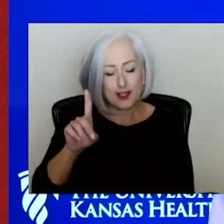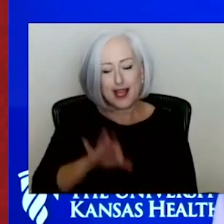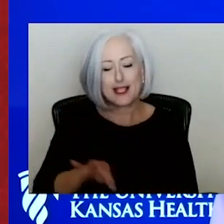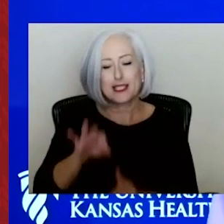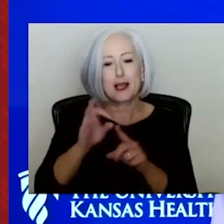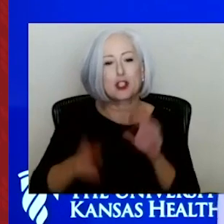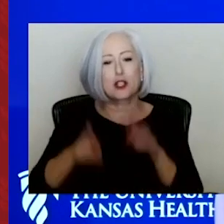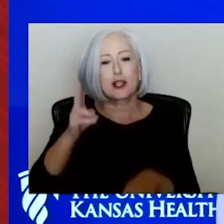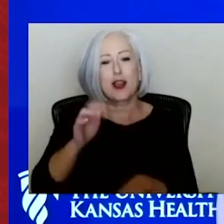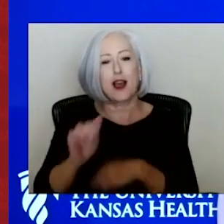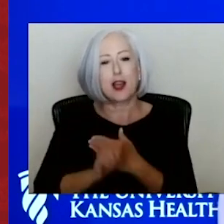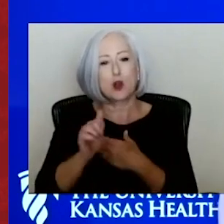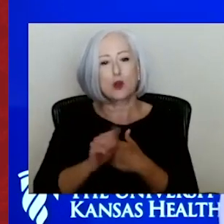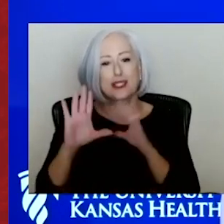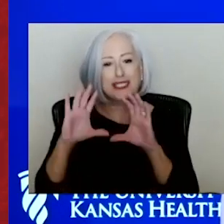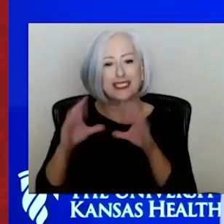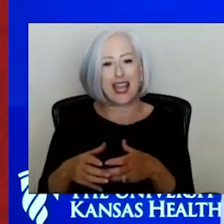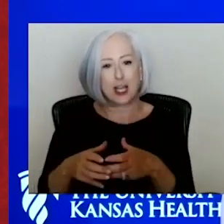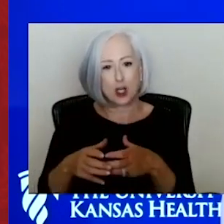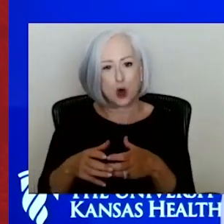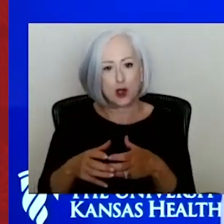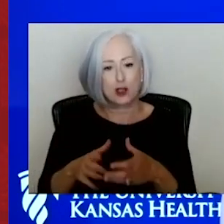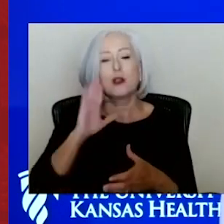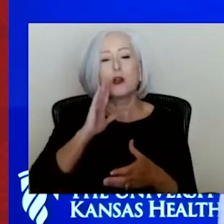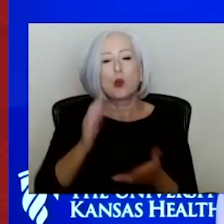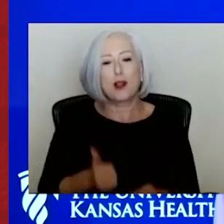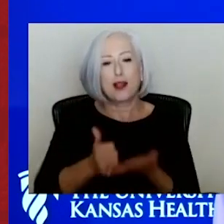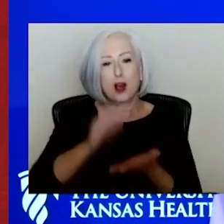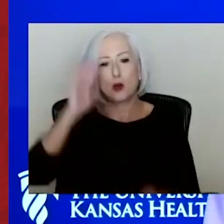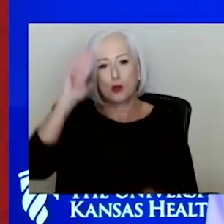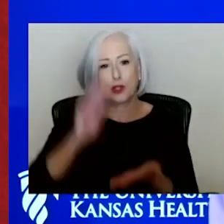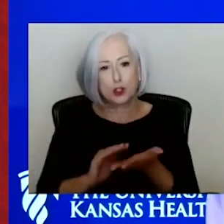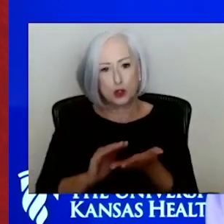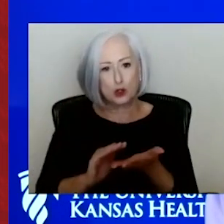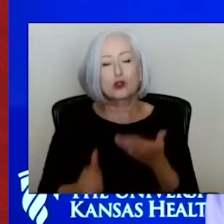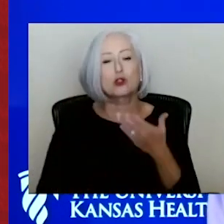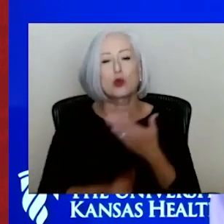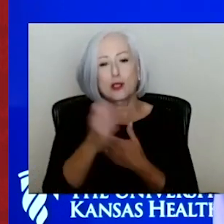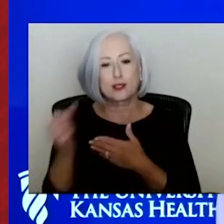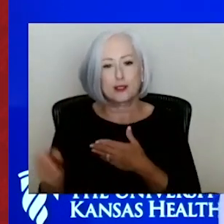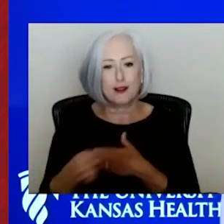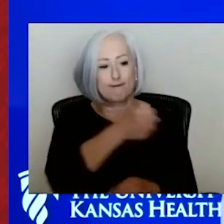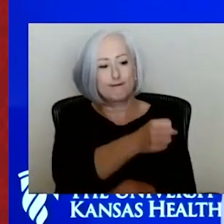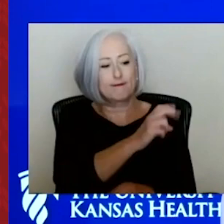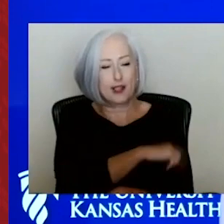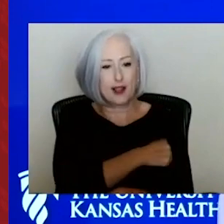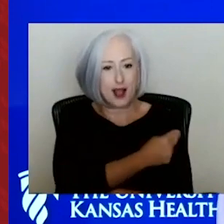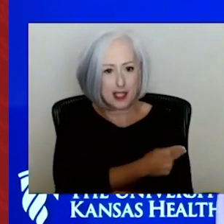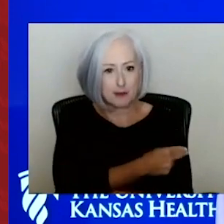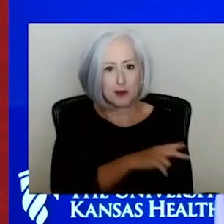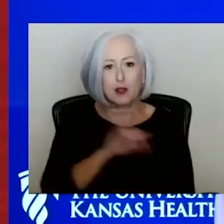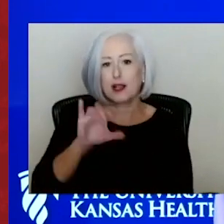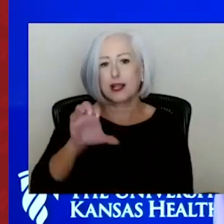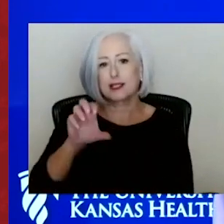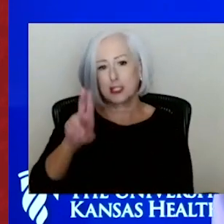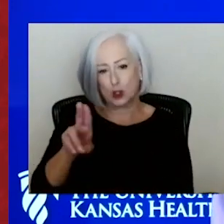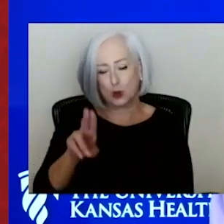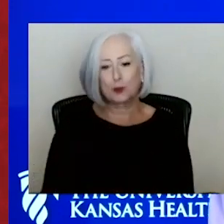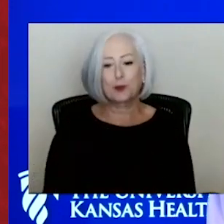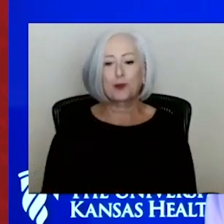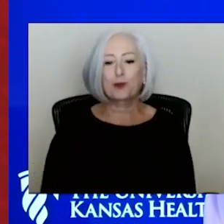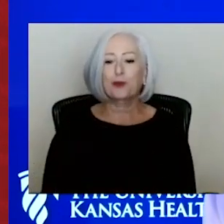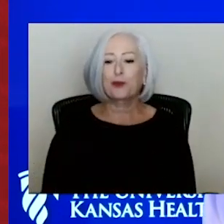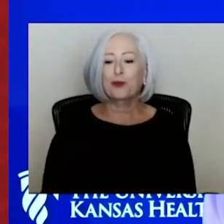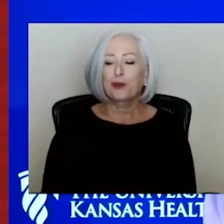hospital. All of those things will help reduce your risk of coming here to the hospital, of going to the ICU and having that severe disease. Dr. Adiga,